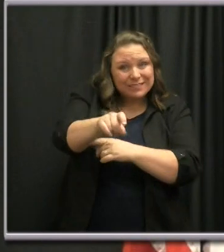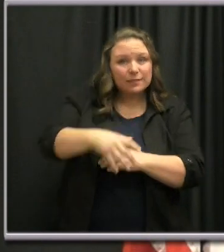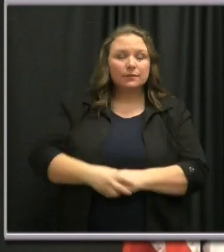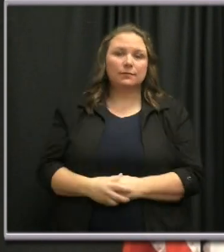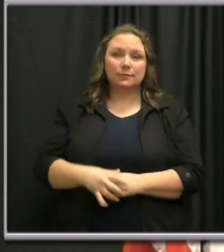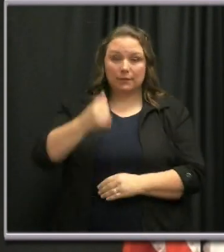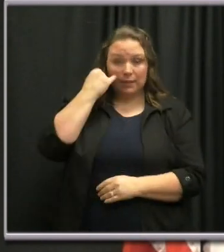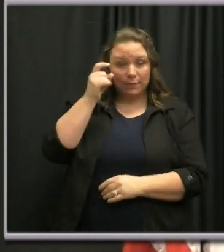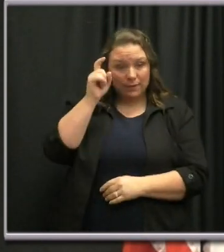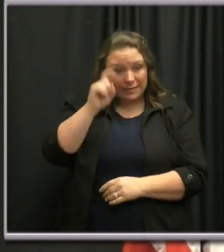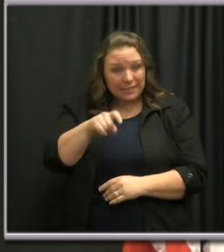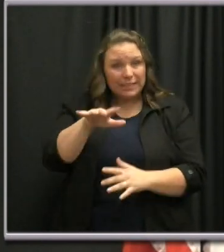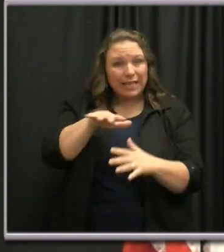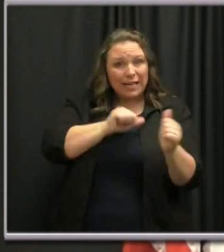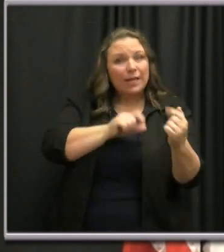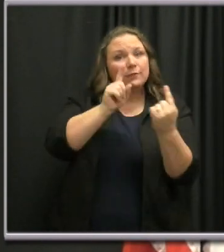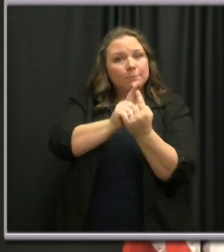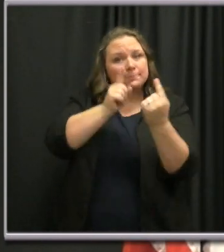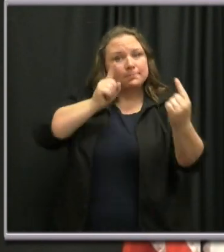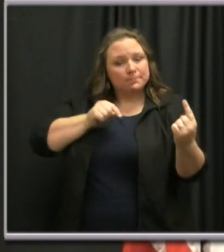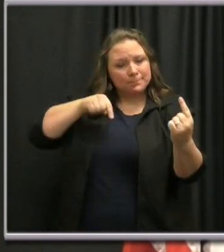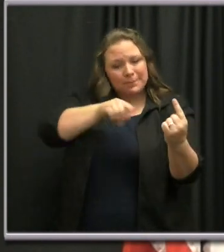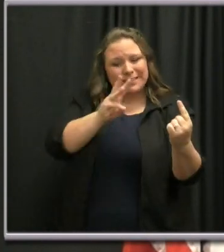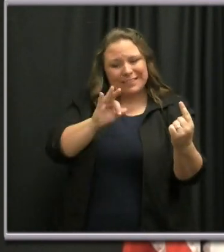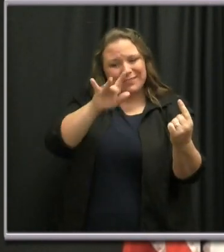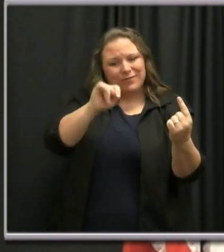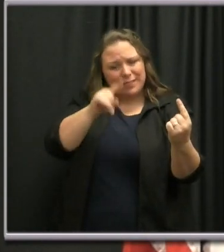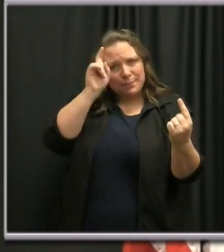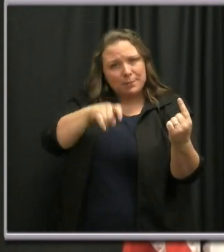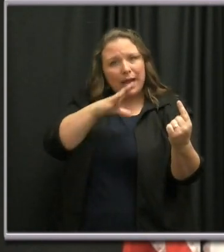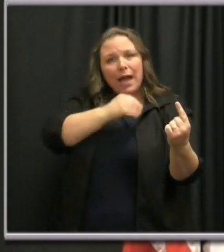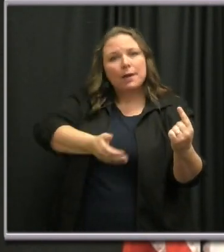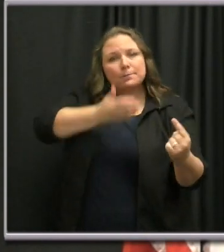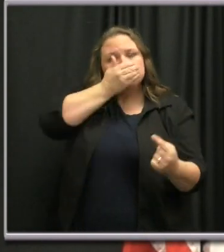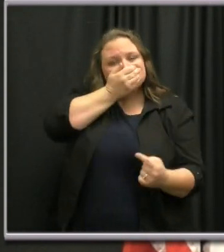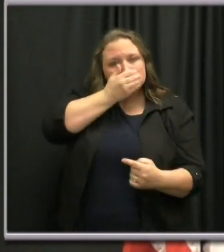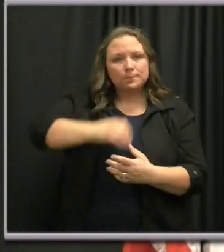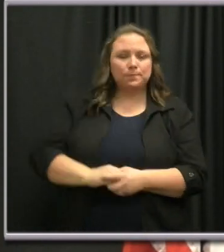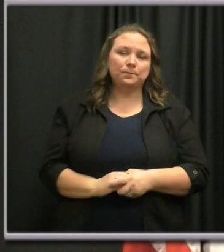you do have to go out, please stay 6 feet from others and wear a face covering.